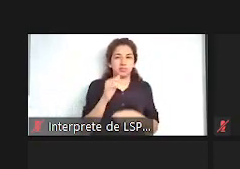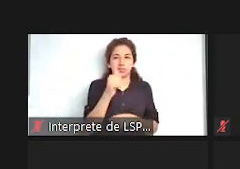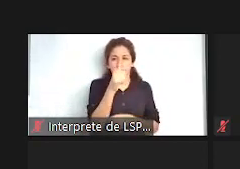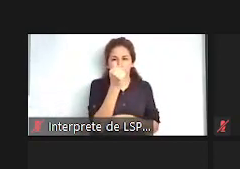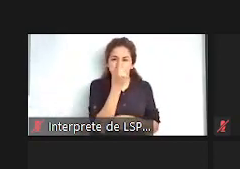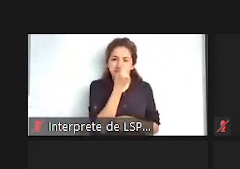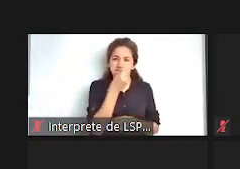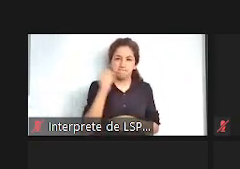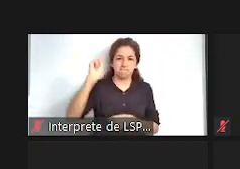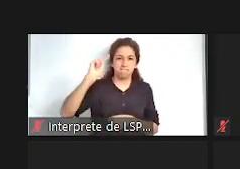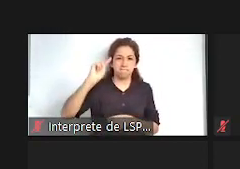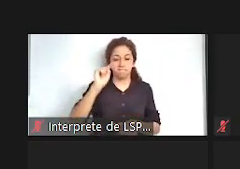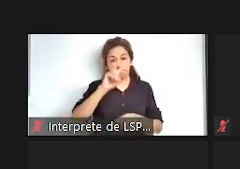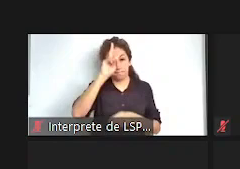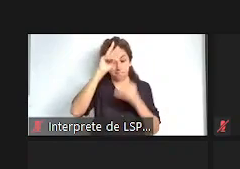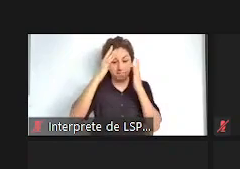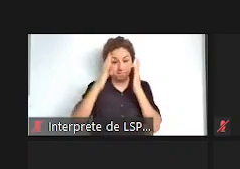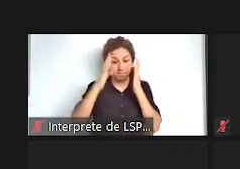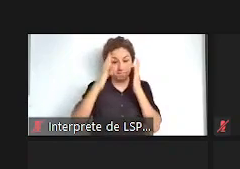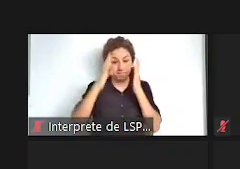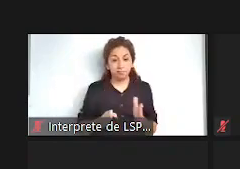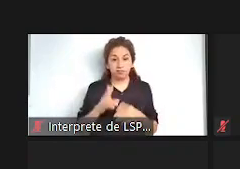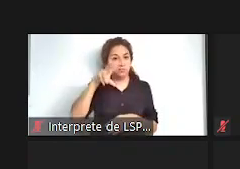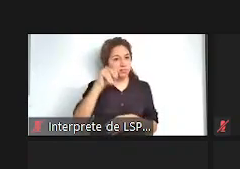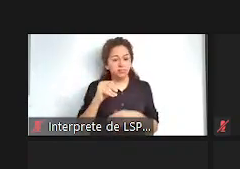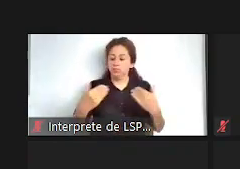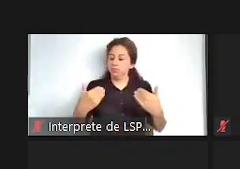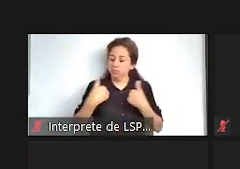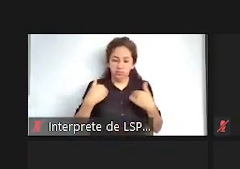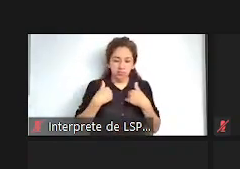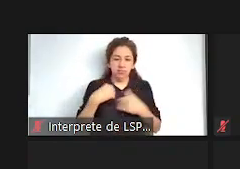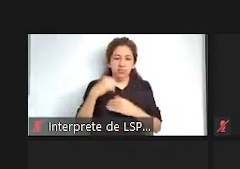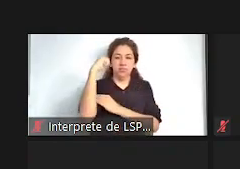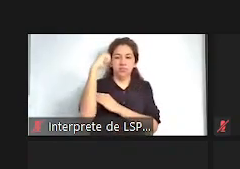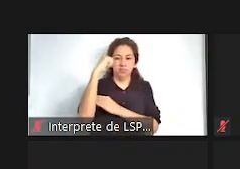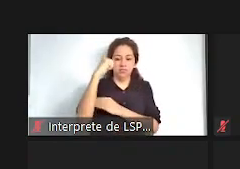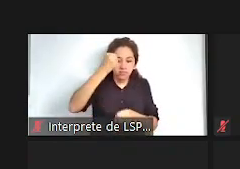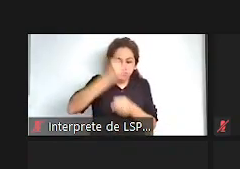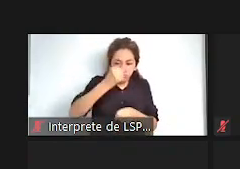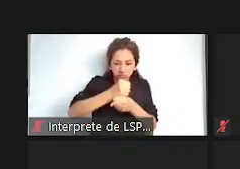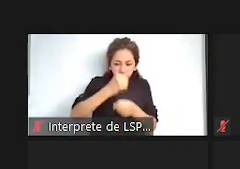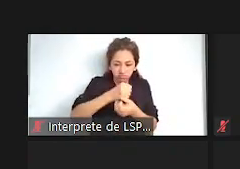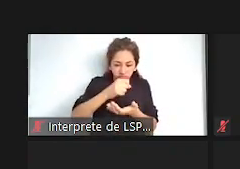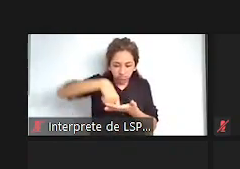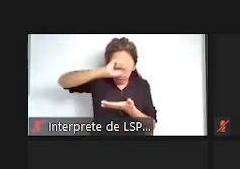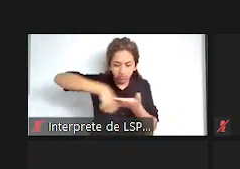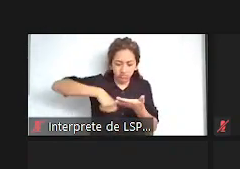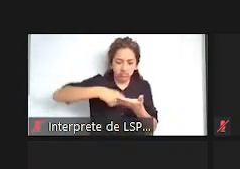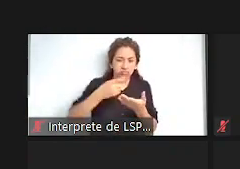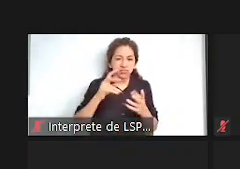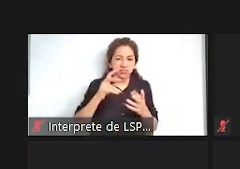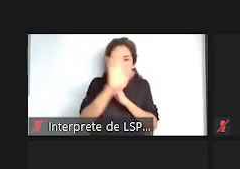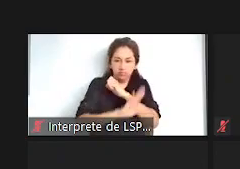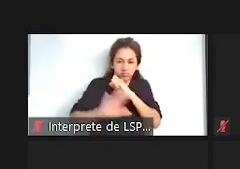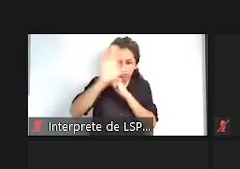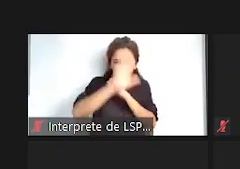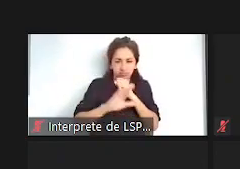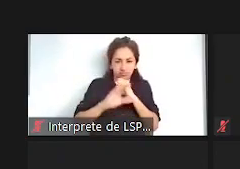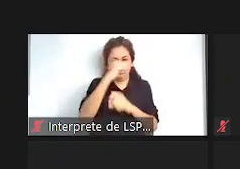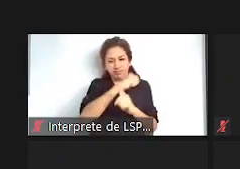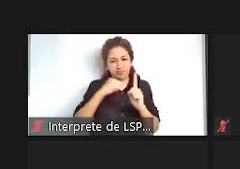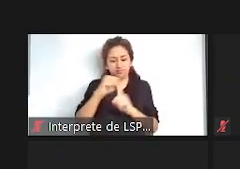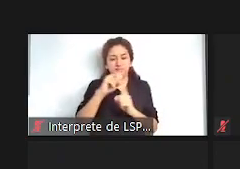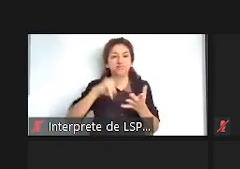population have a formal contract that is 10 million of peruvians to not have labor rights or social